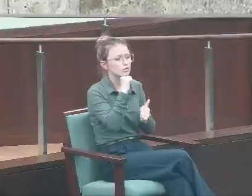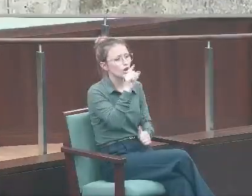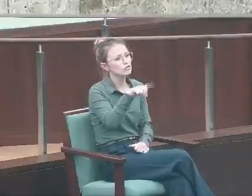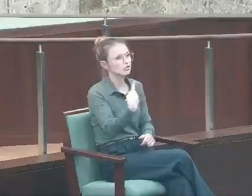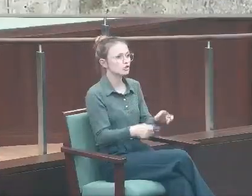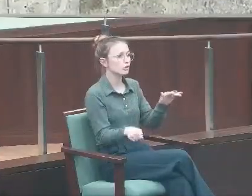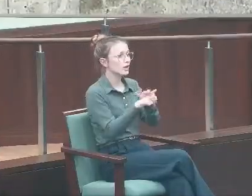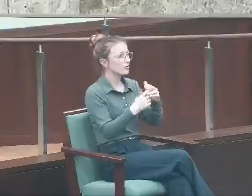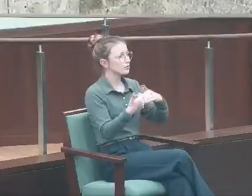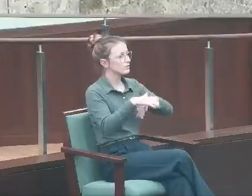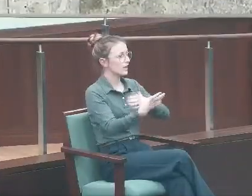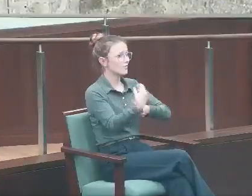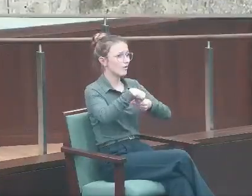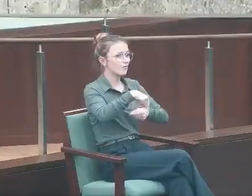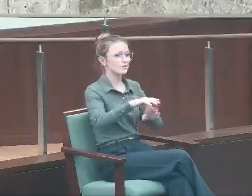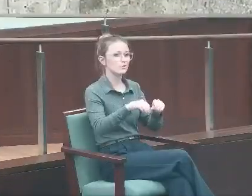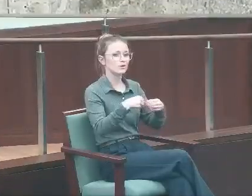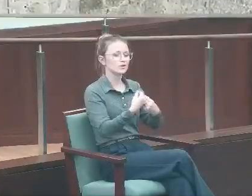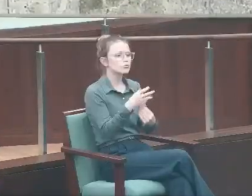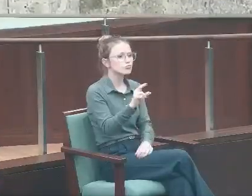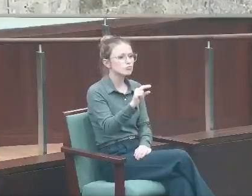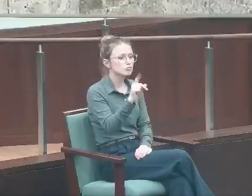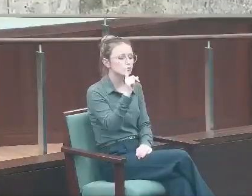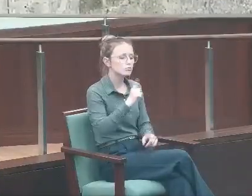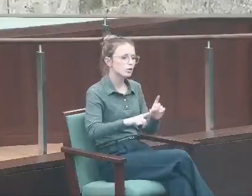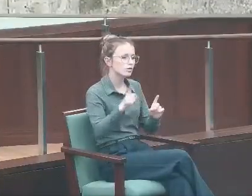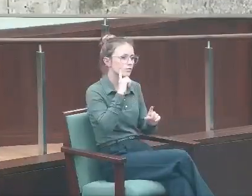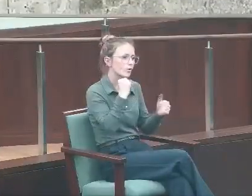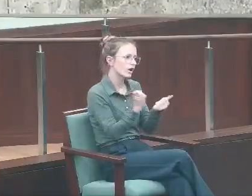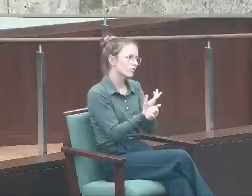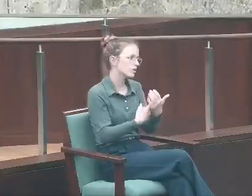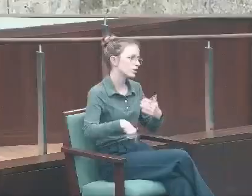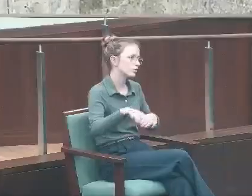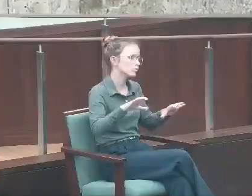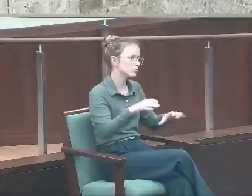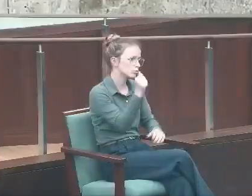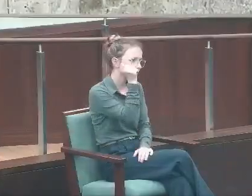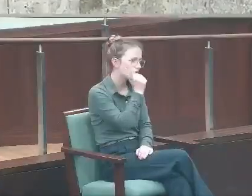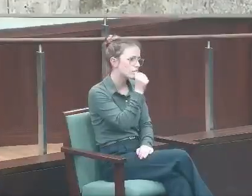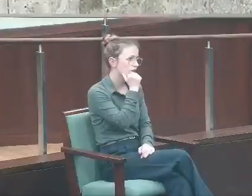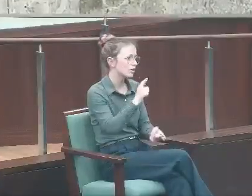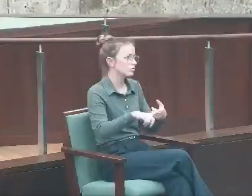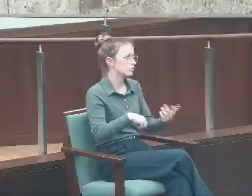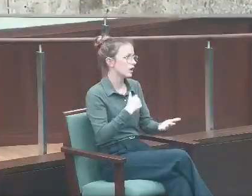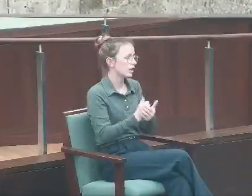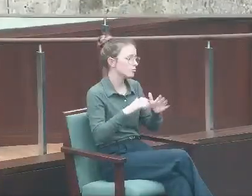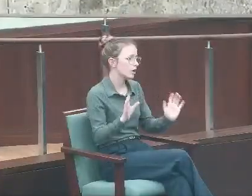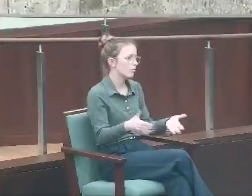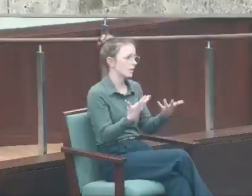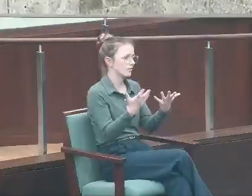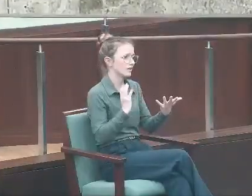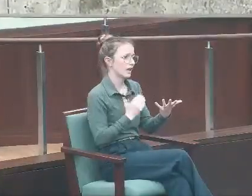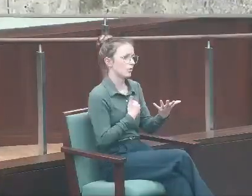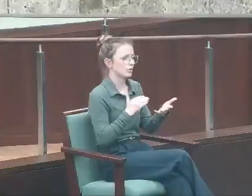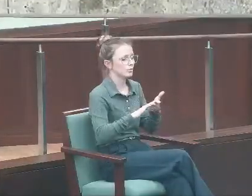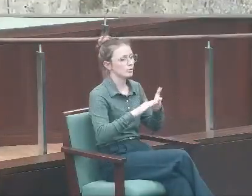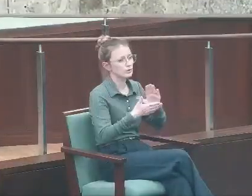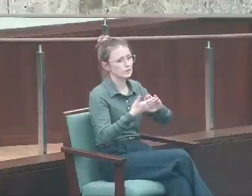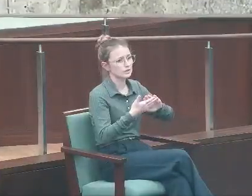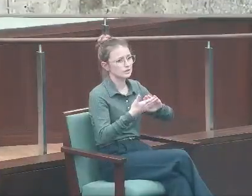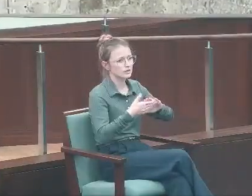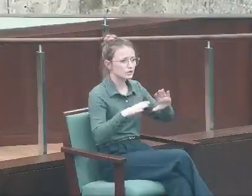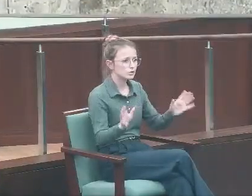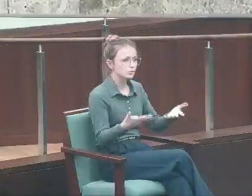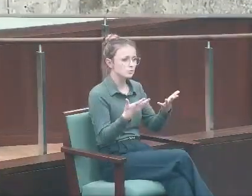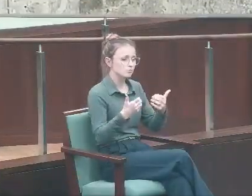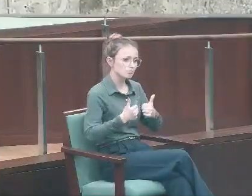not just being part of this organization, but everything that all of you do each and every day to uplift our community, to